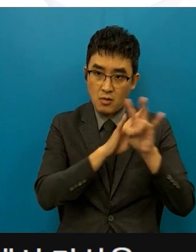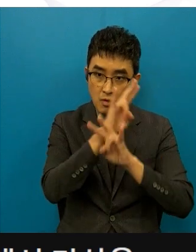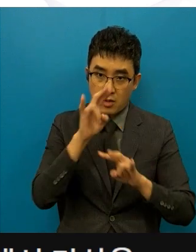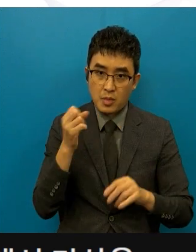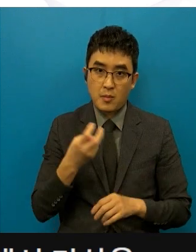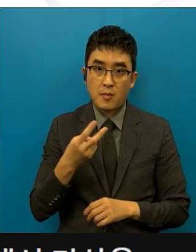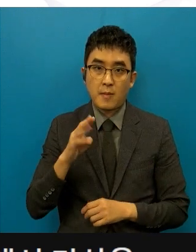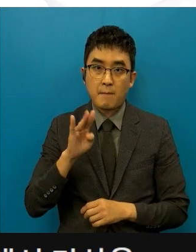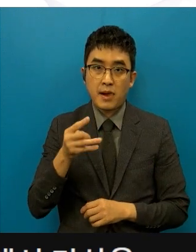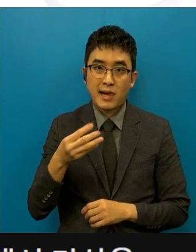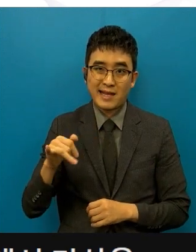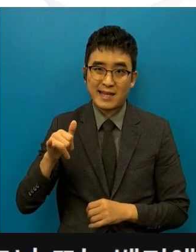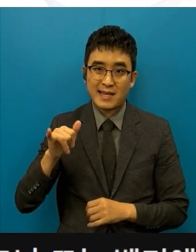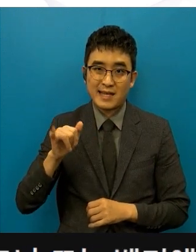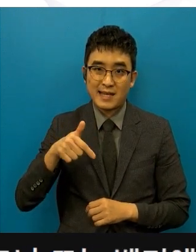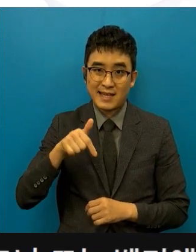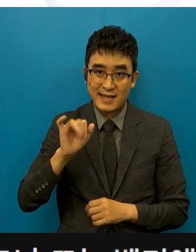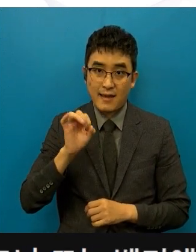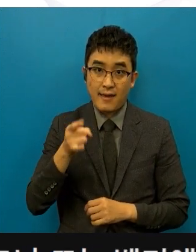they might face